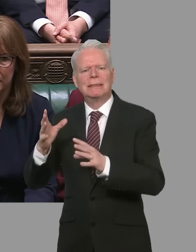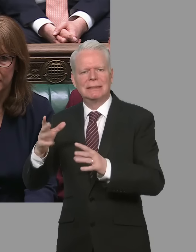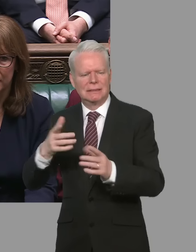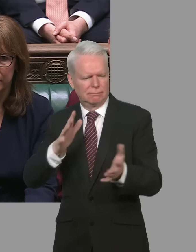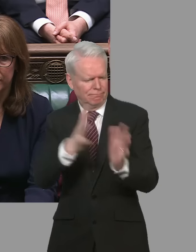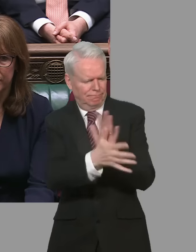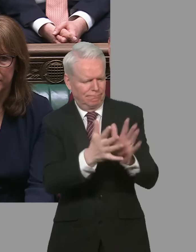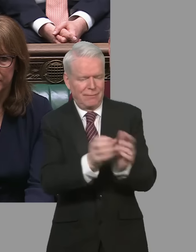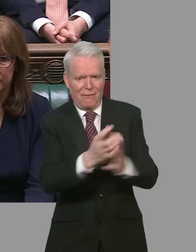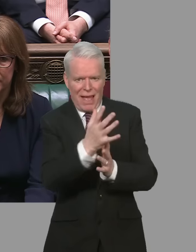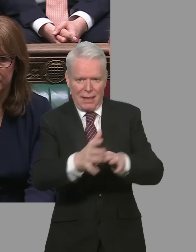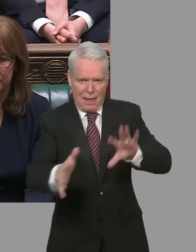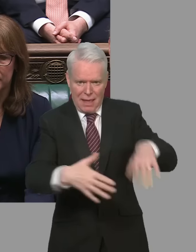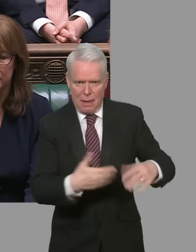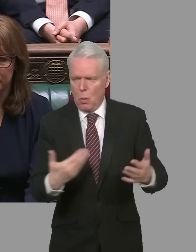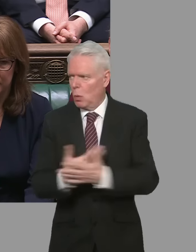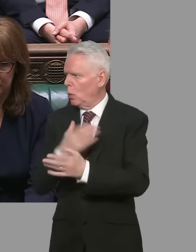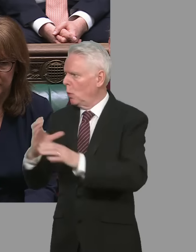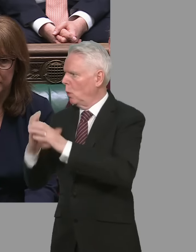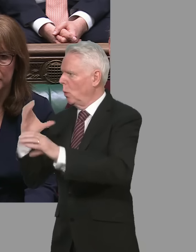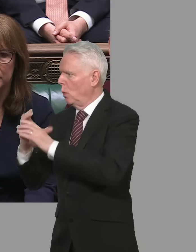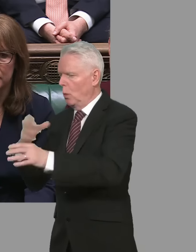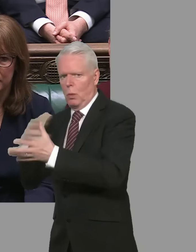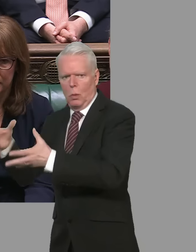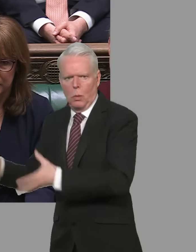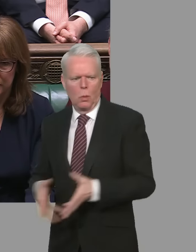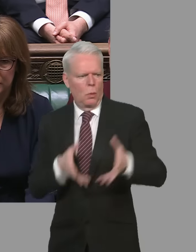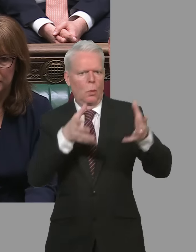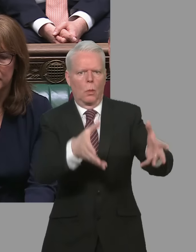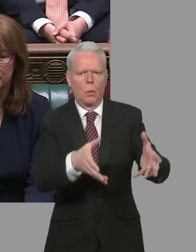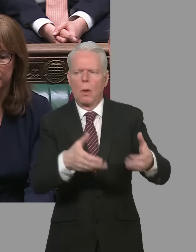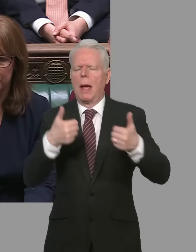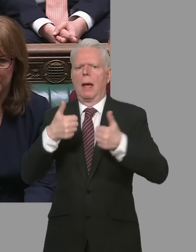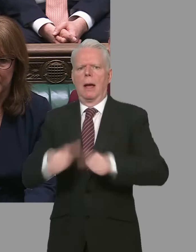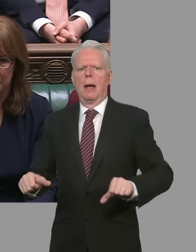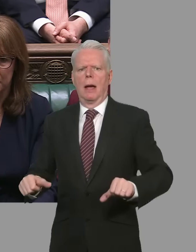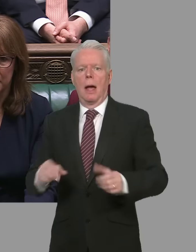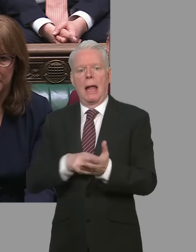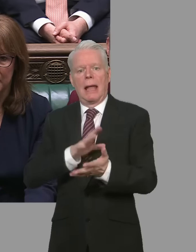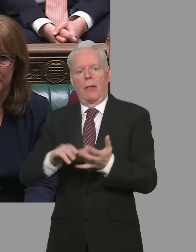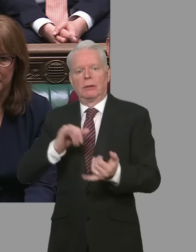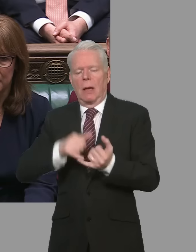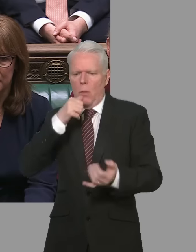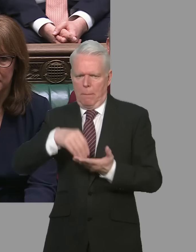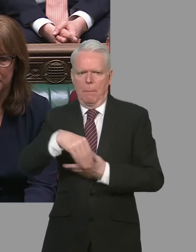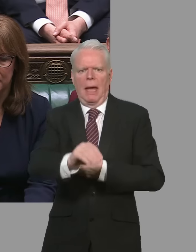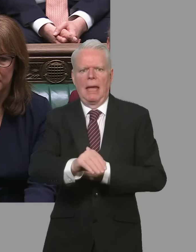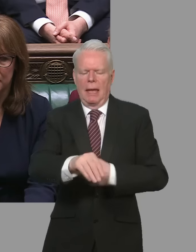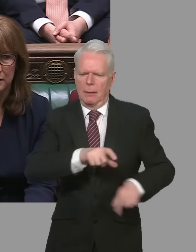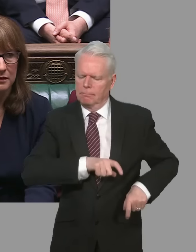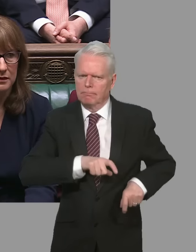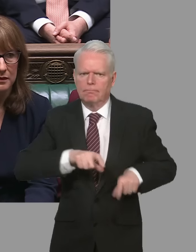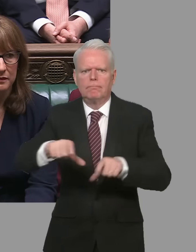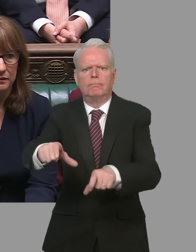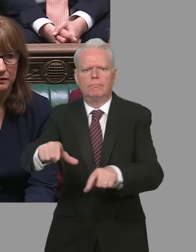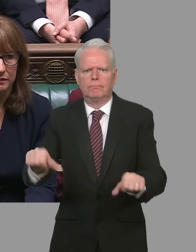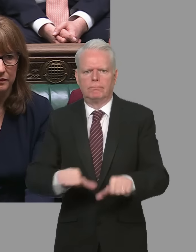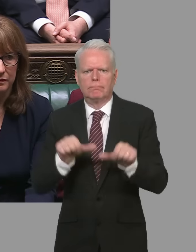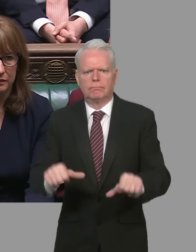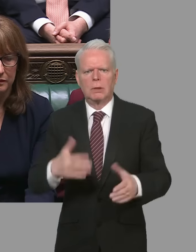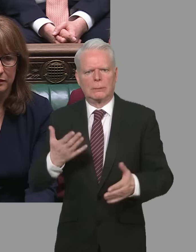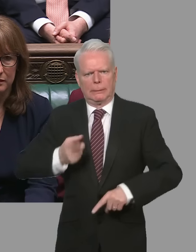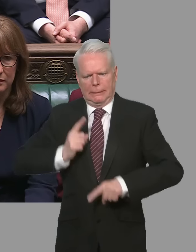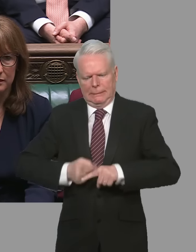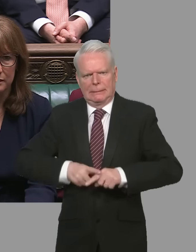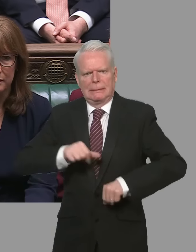cohesion plan to strengthen our British values of tolerance, decency and respect. Mr. Speaker, we're also strengthening